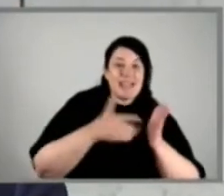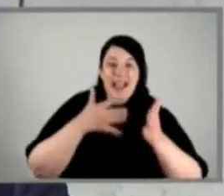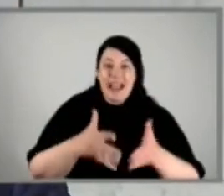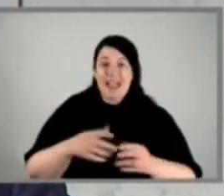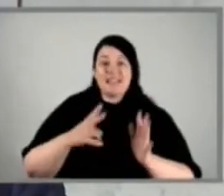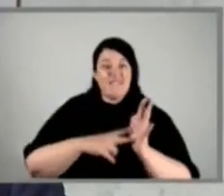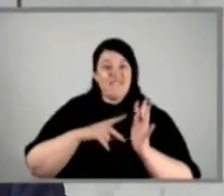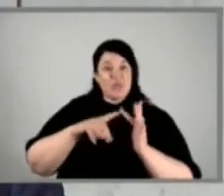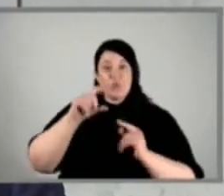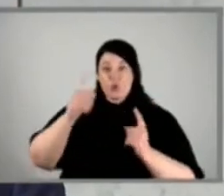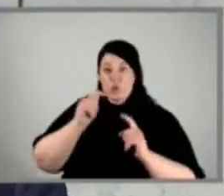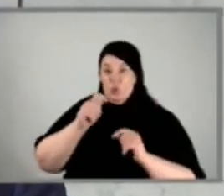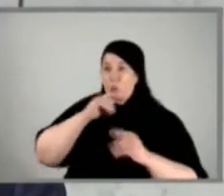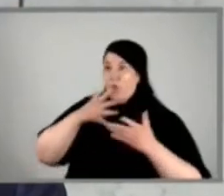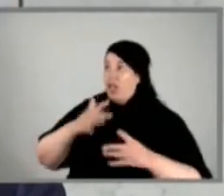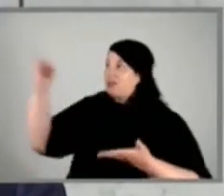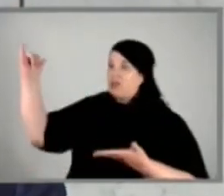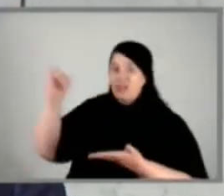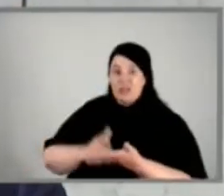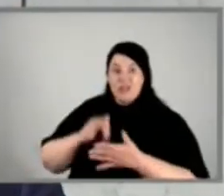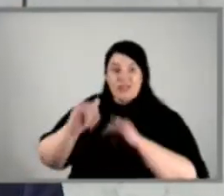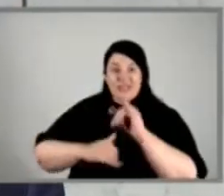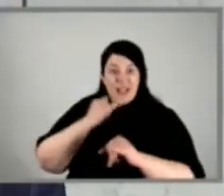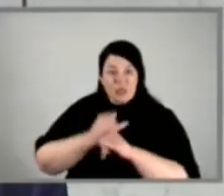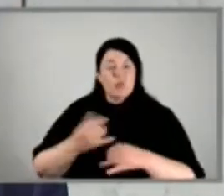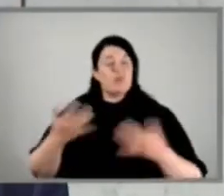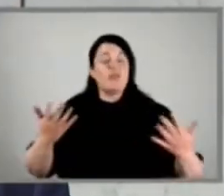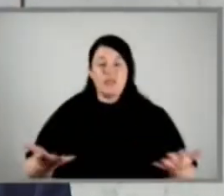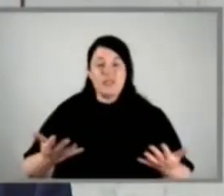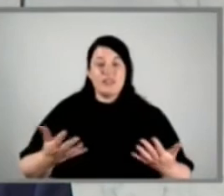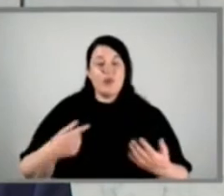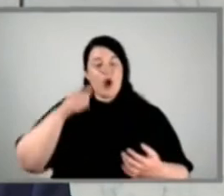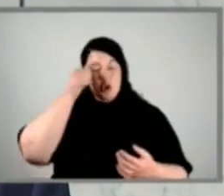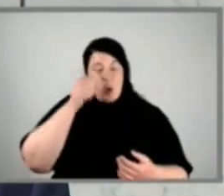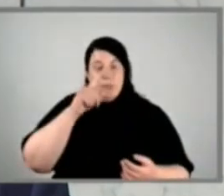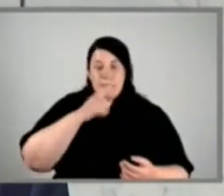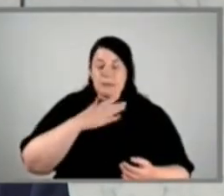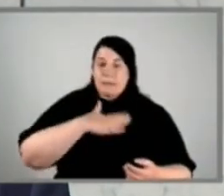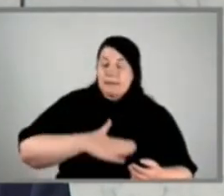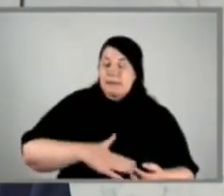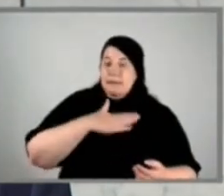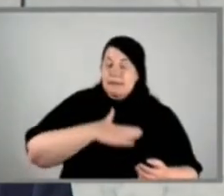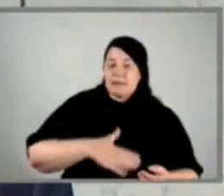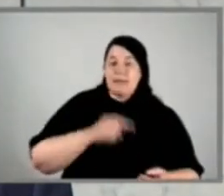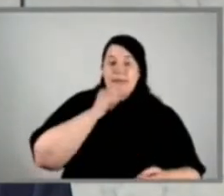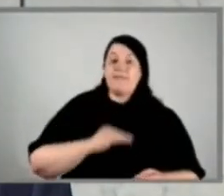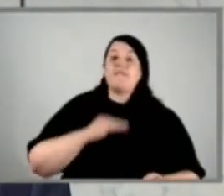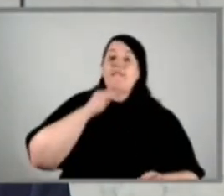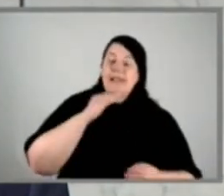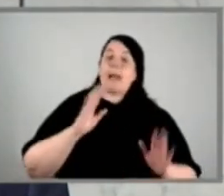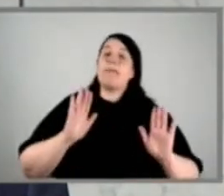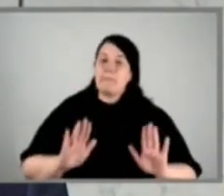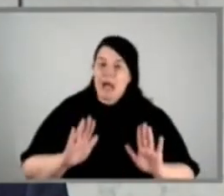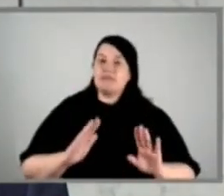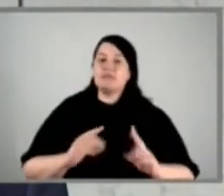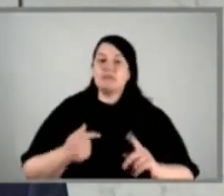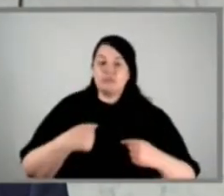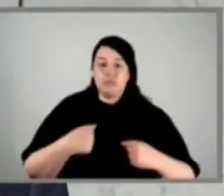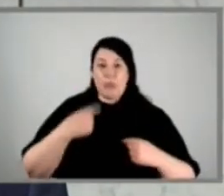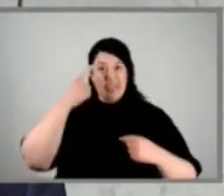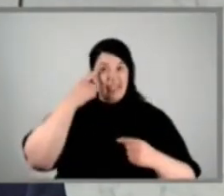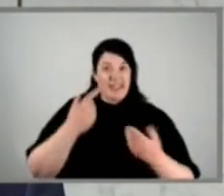away. There is a frustrating patience that is necessary as we move through this, but when you compare that to the uncertainty of